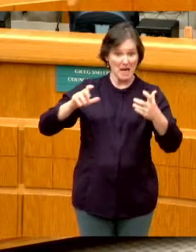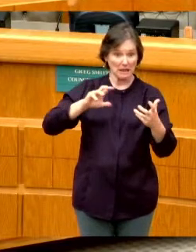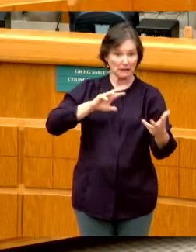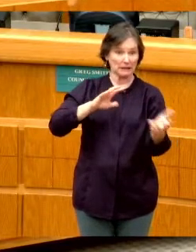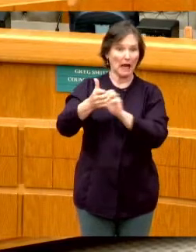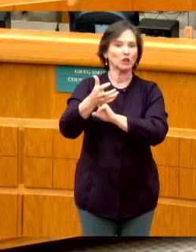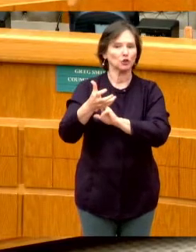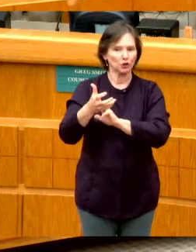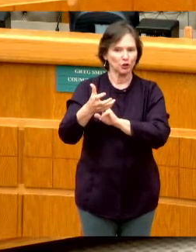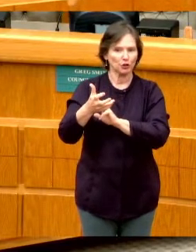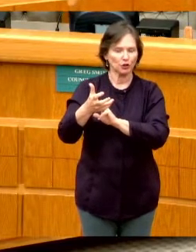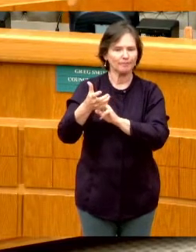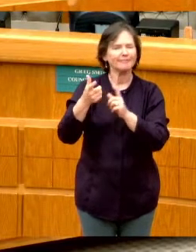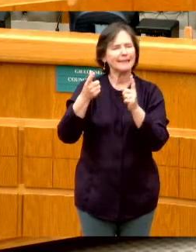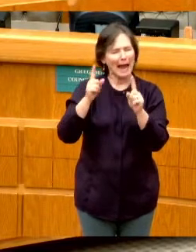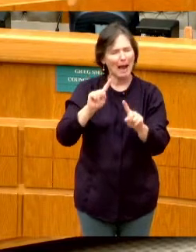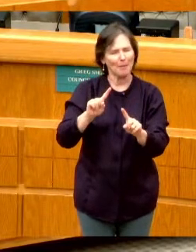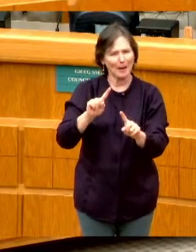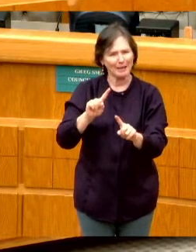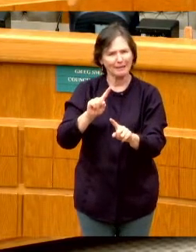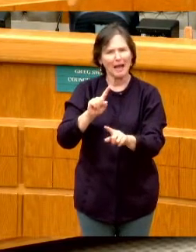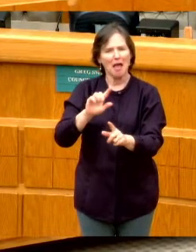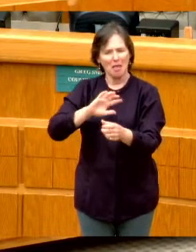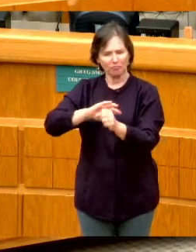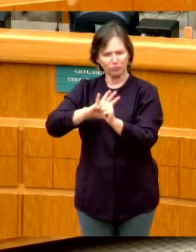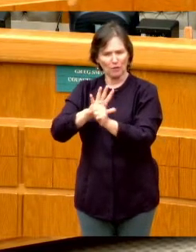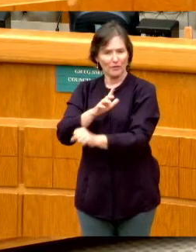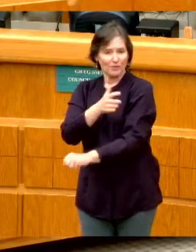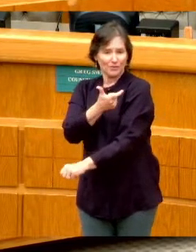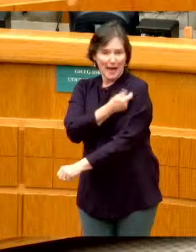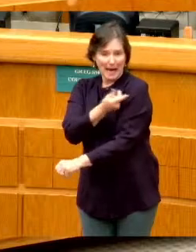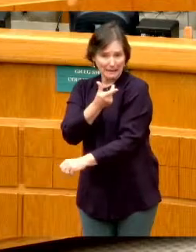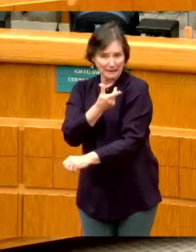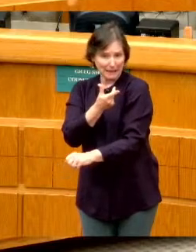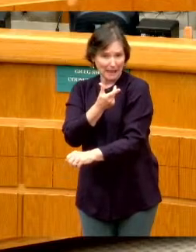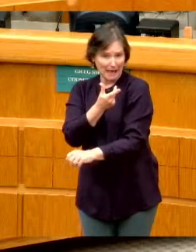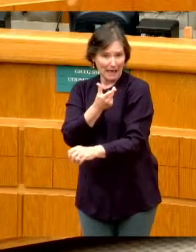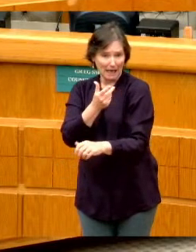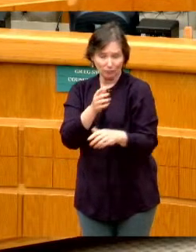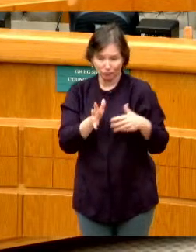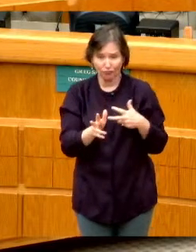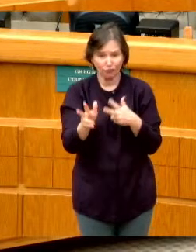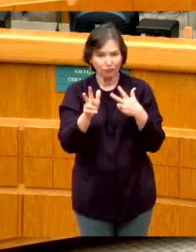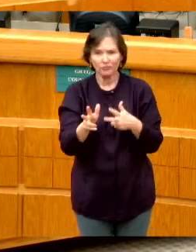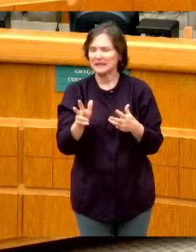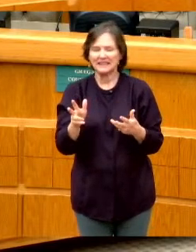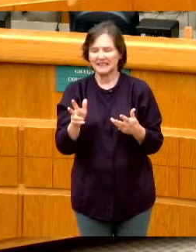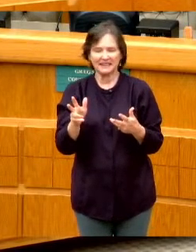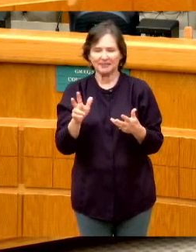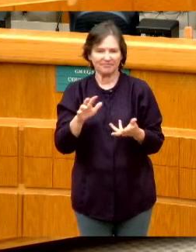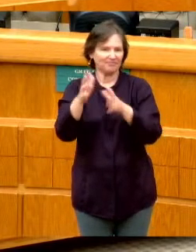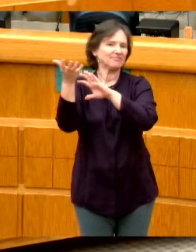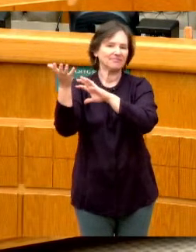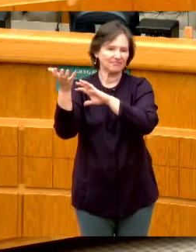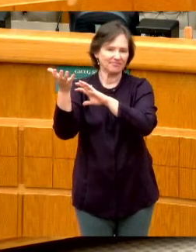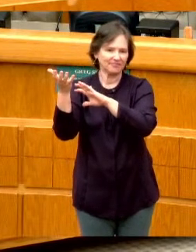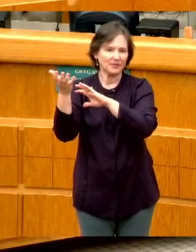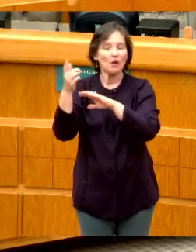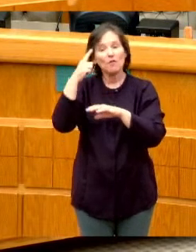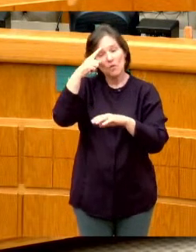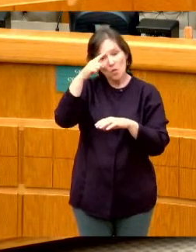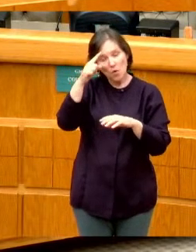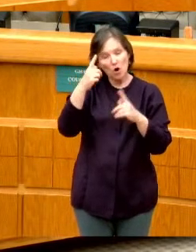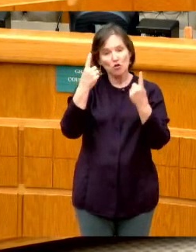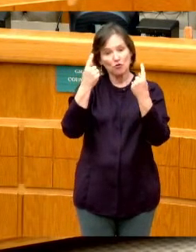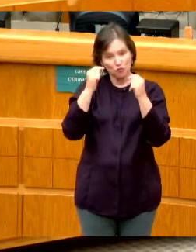scheduled vaccine drives across the state were negatively impacted. So to make up for that disruption, your city county health district